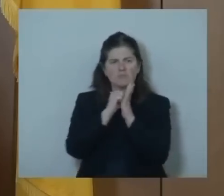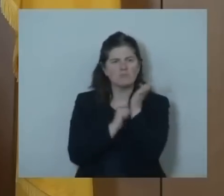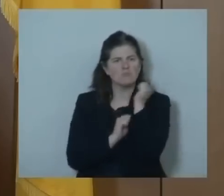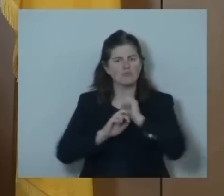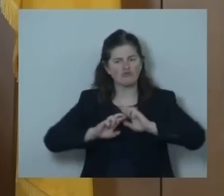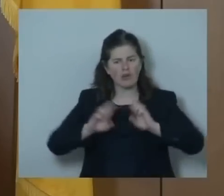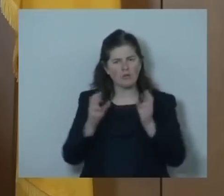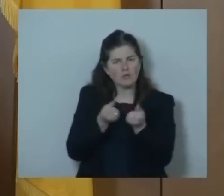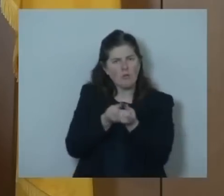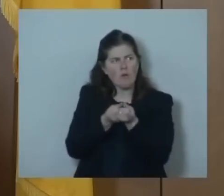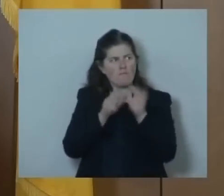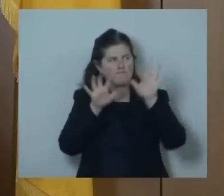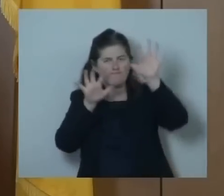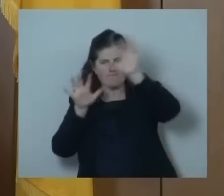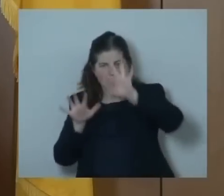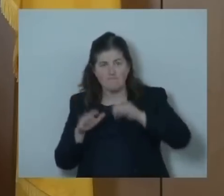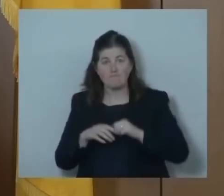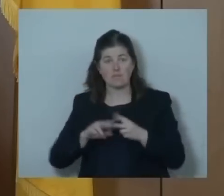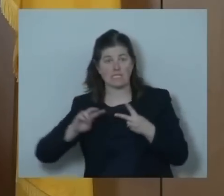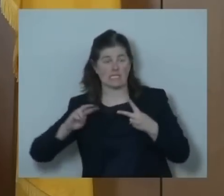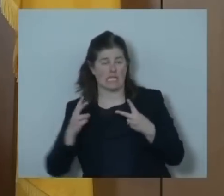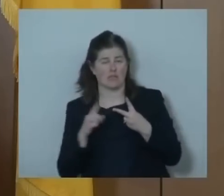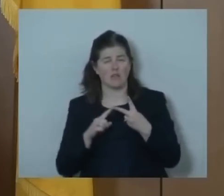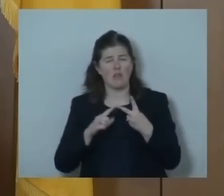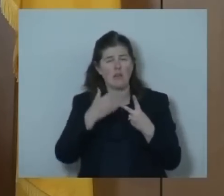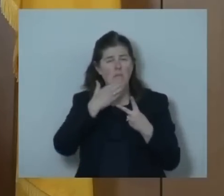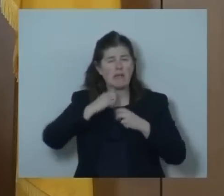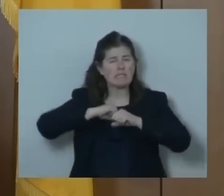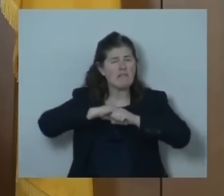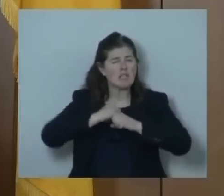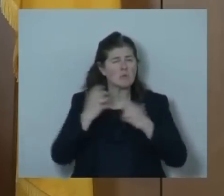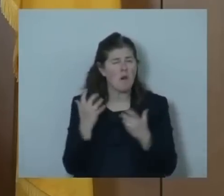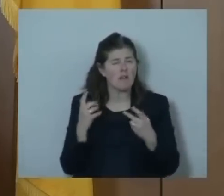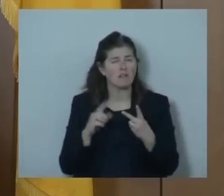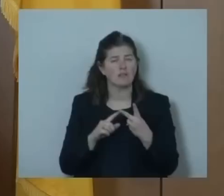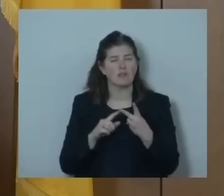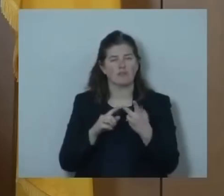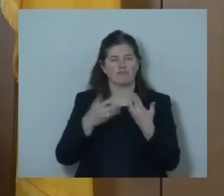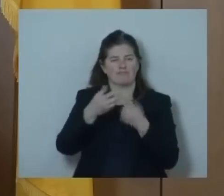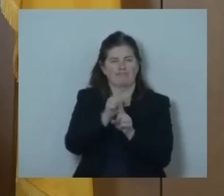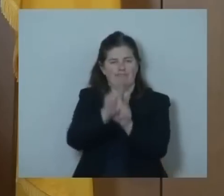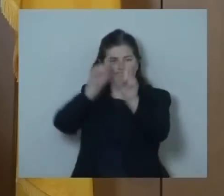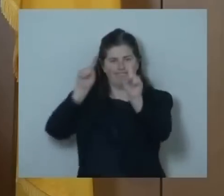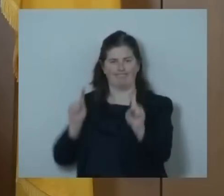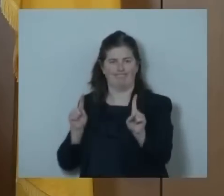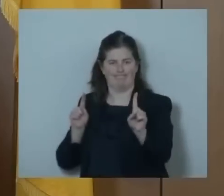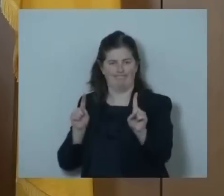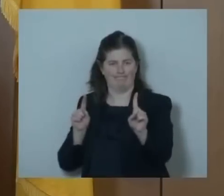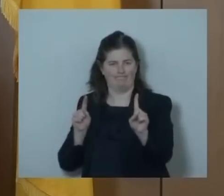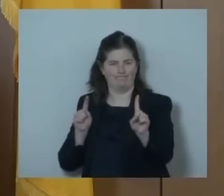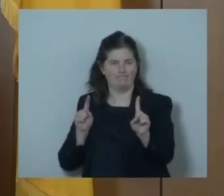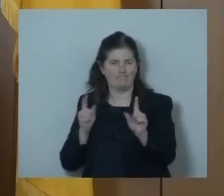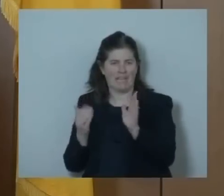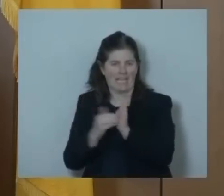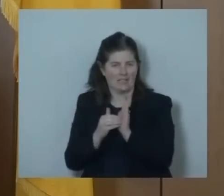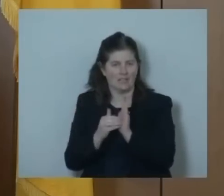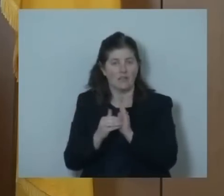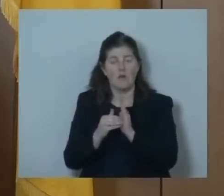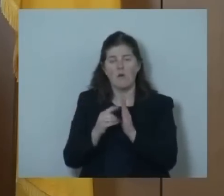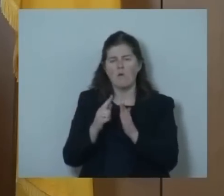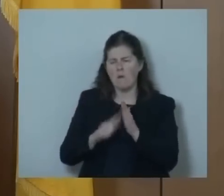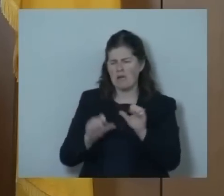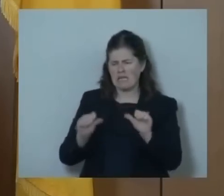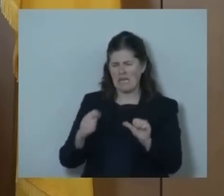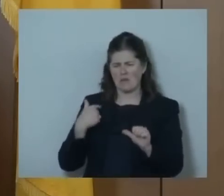them productively. 2, what's our best defense? Social distancing, all right? But what can